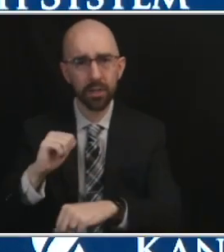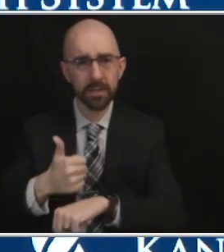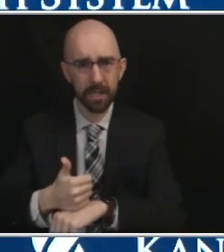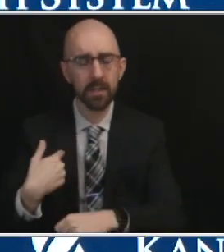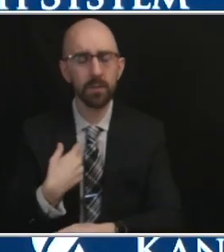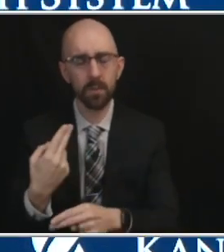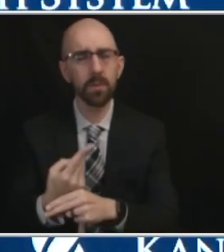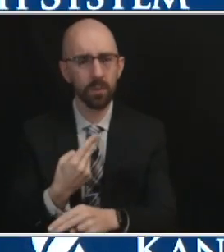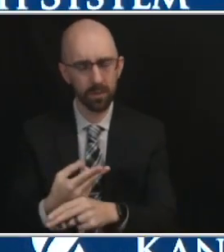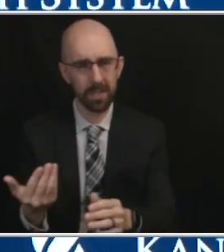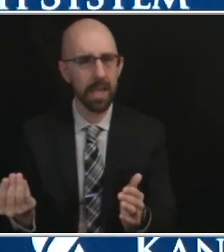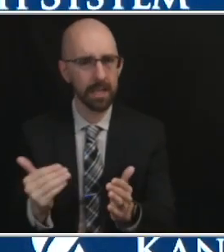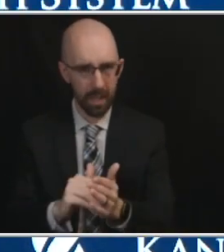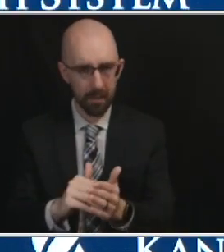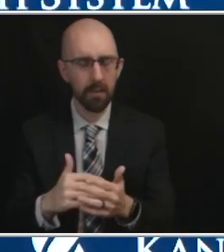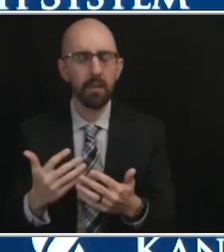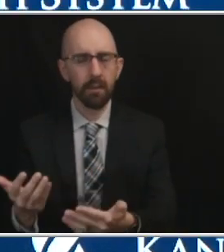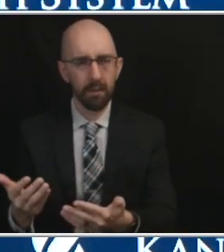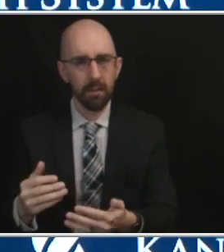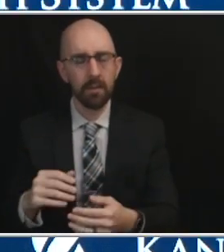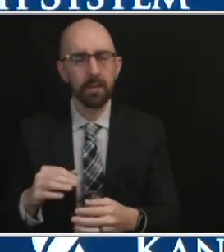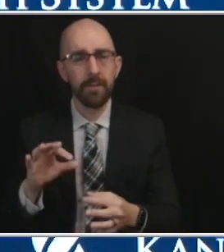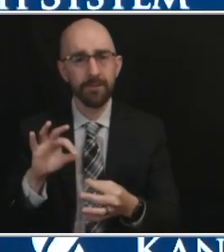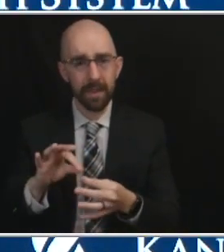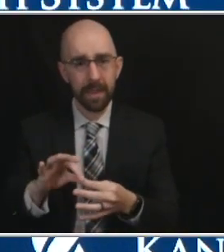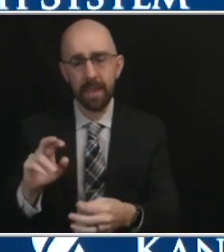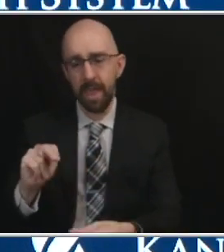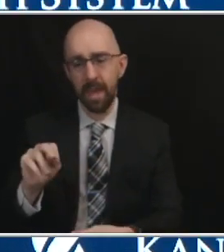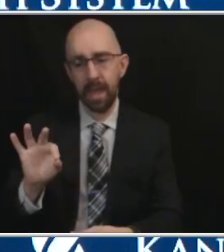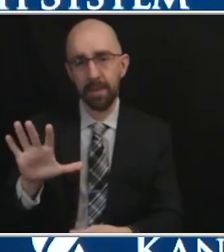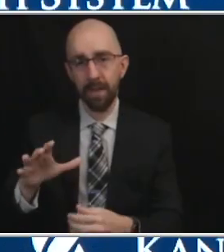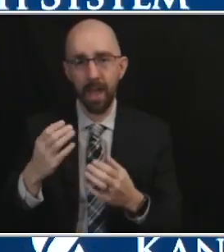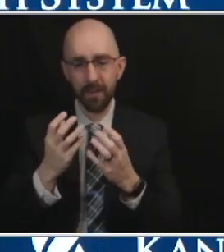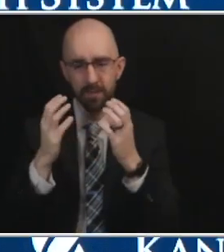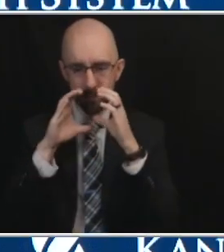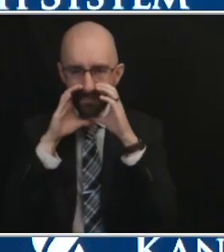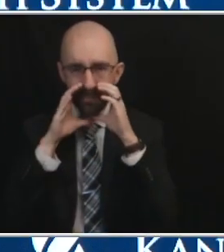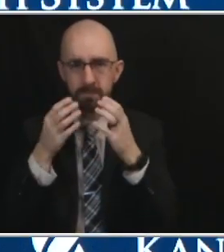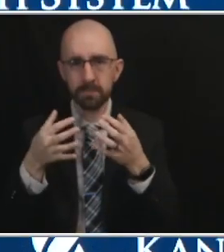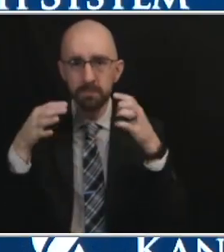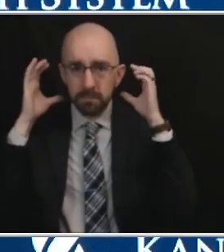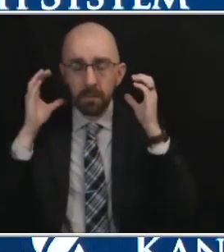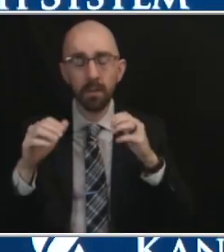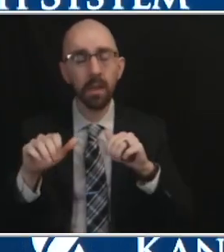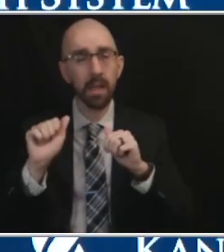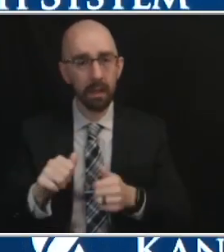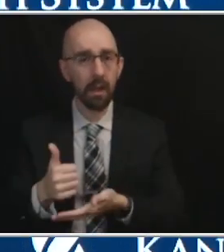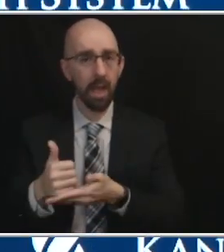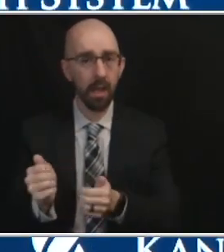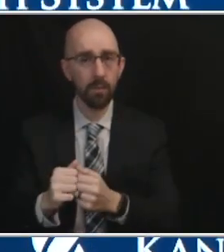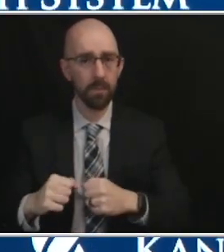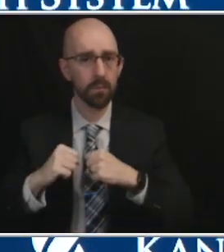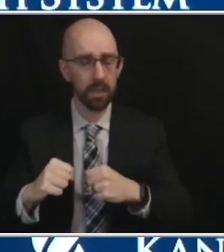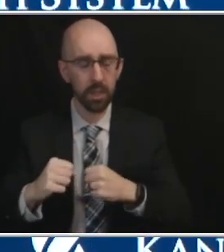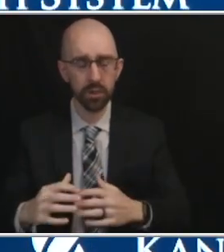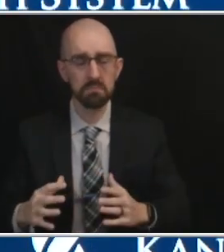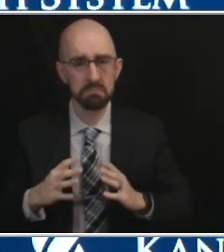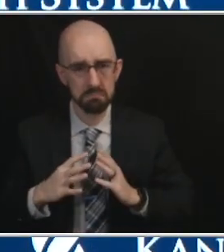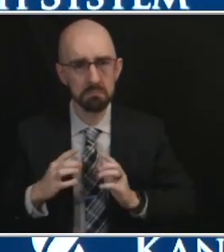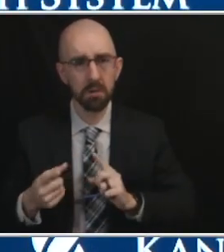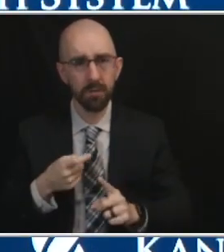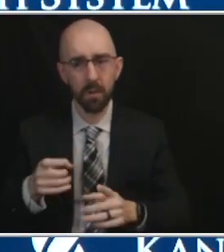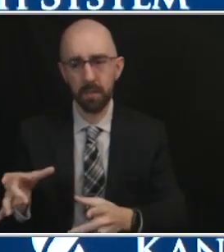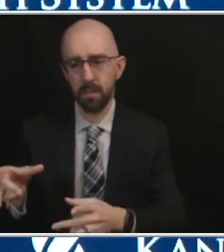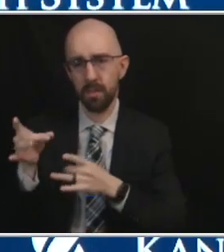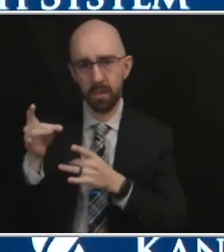again, fitted N95 masks that can aid in protection from getting the measles virus,